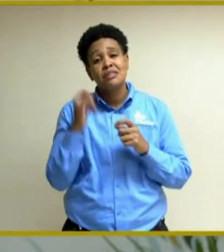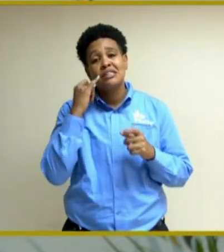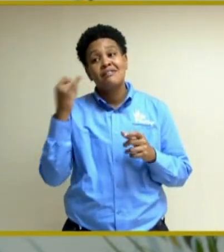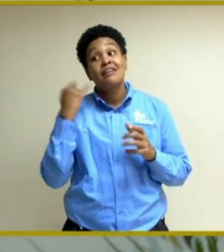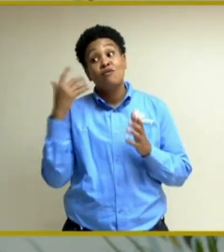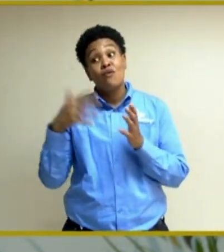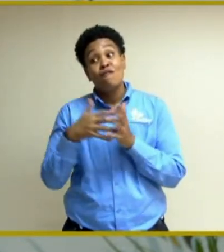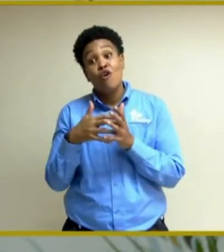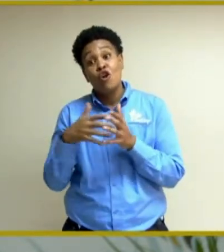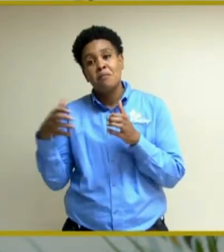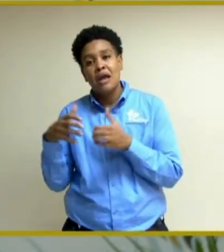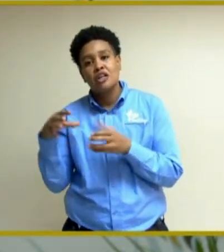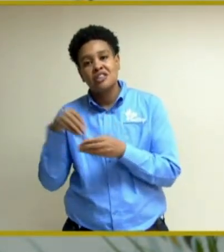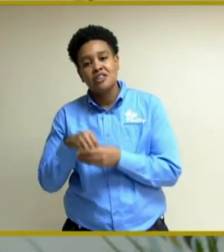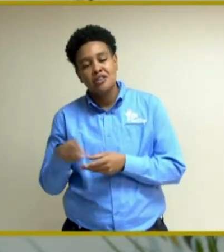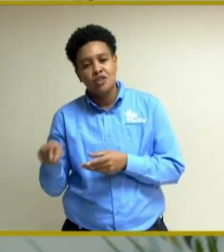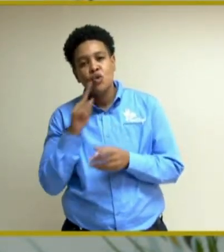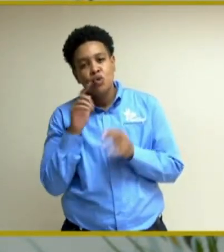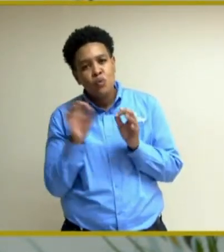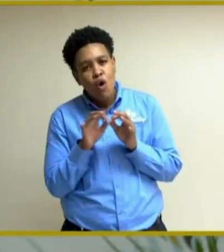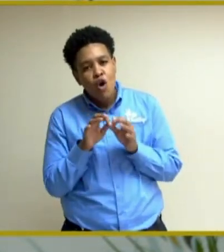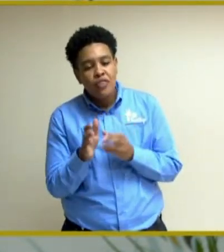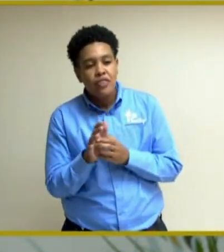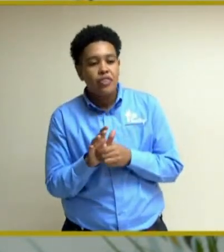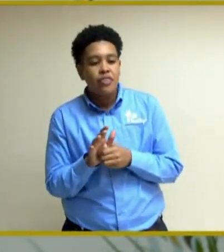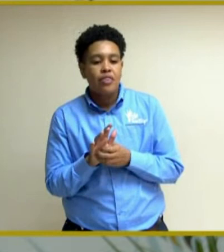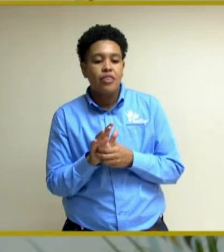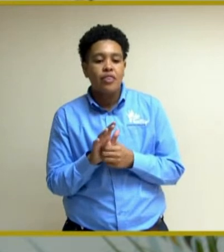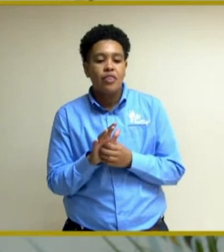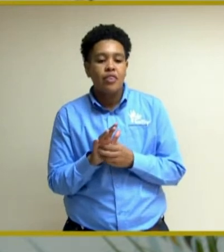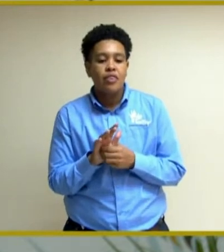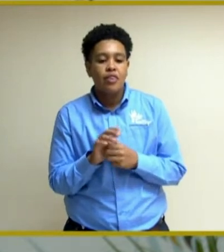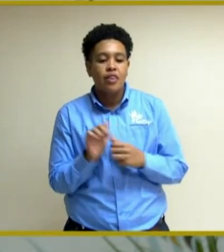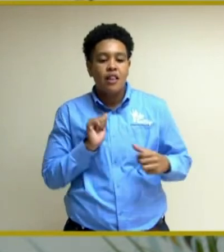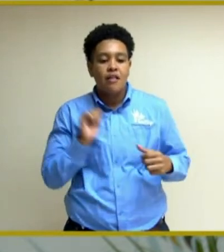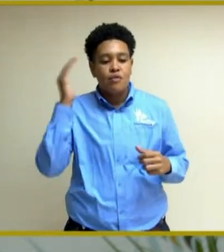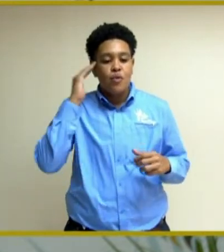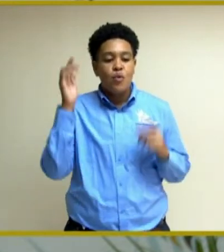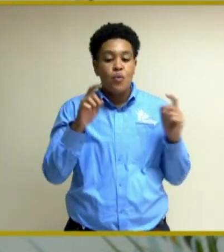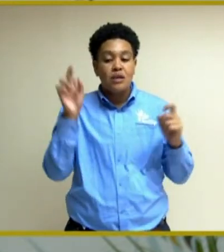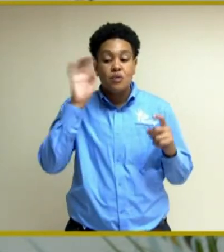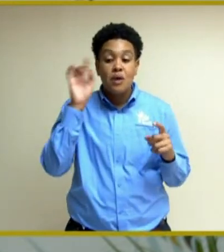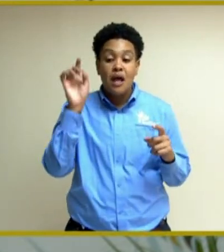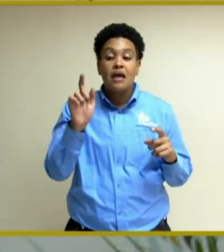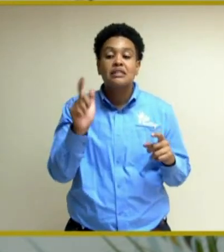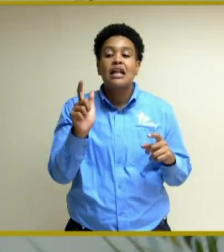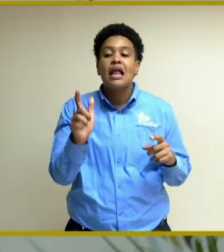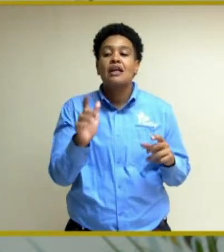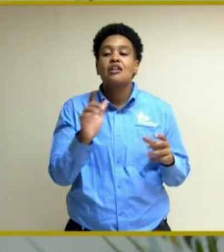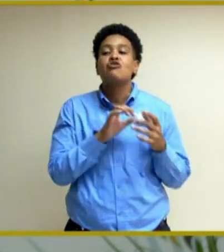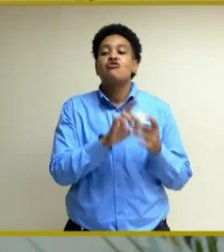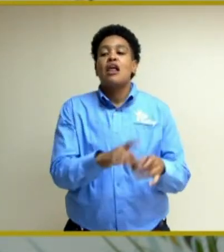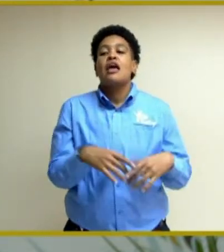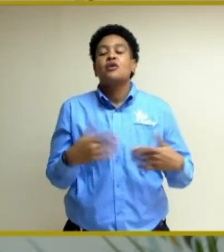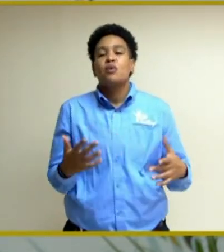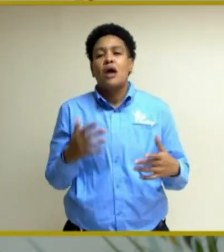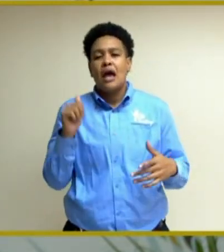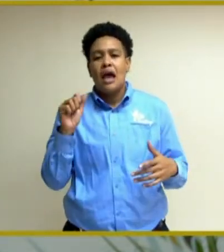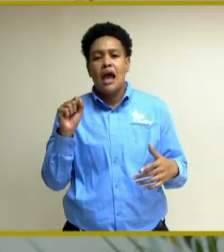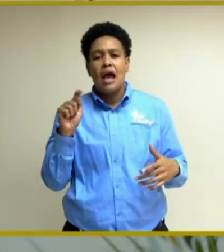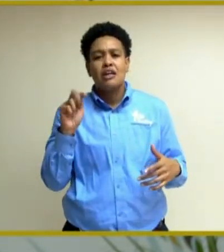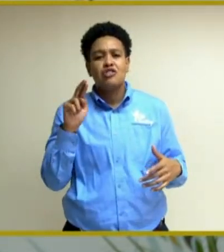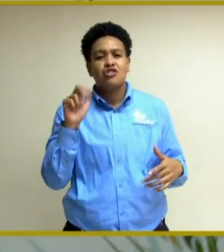vulnerable category. So it is well worth it. And I know questions will be asked later on about the